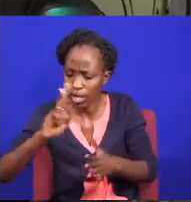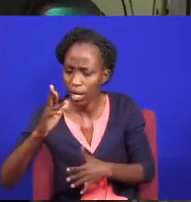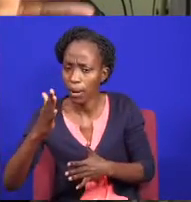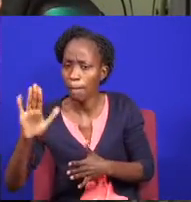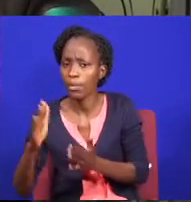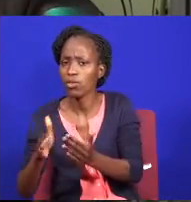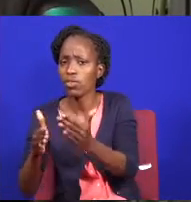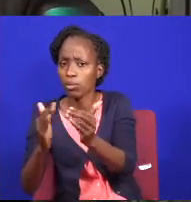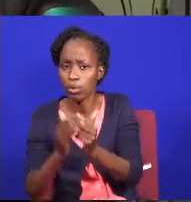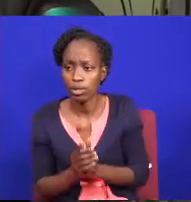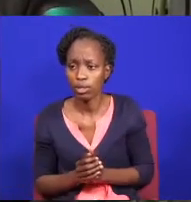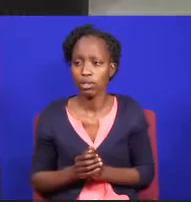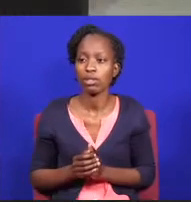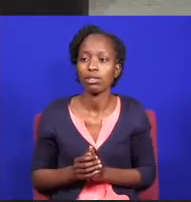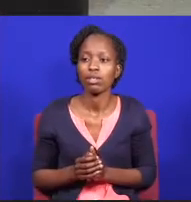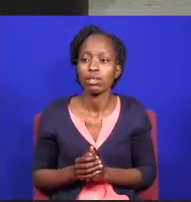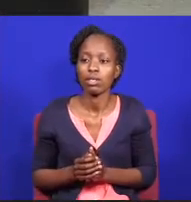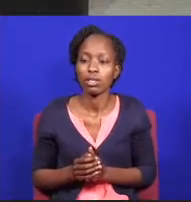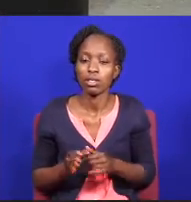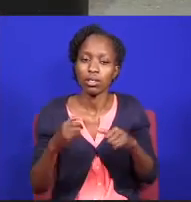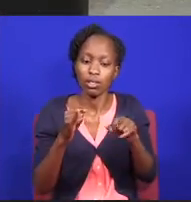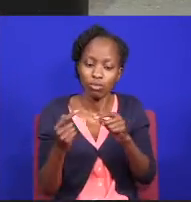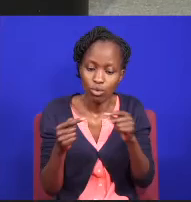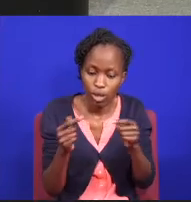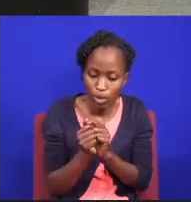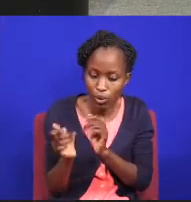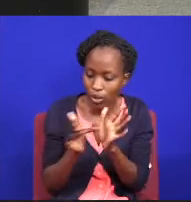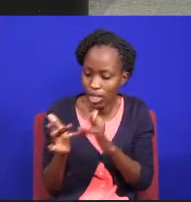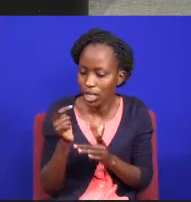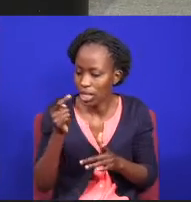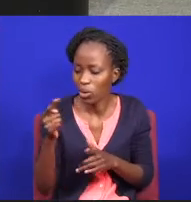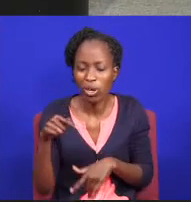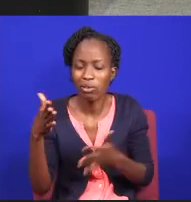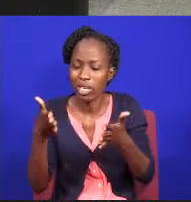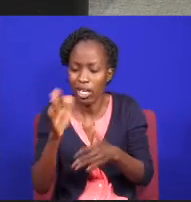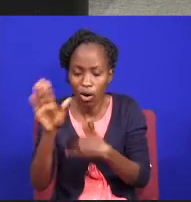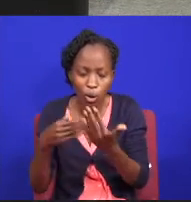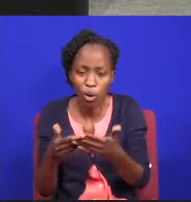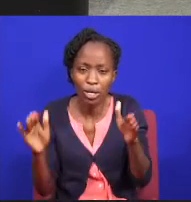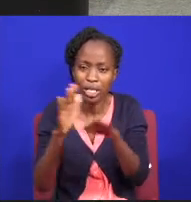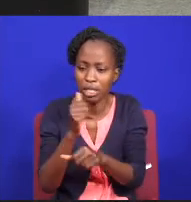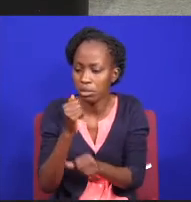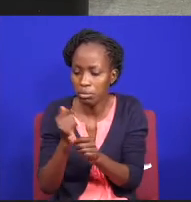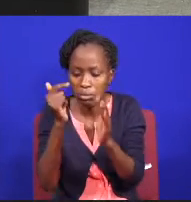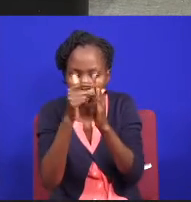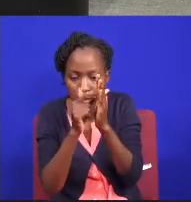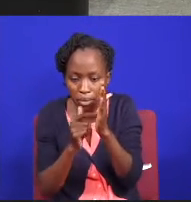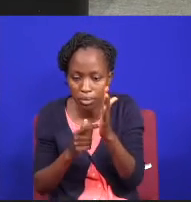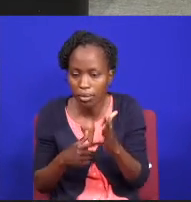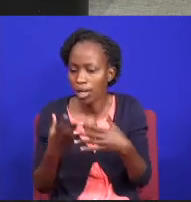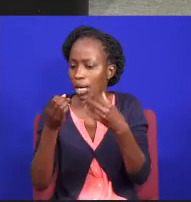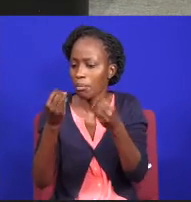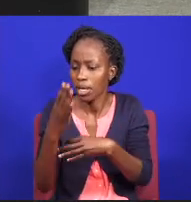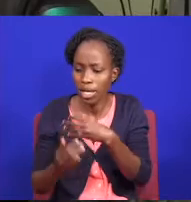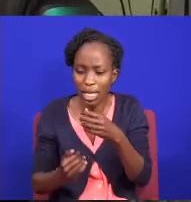net on the right side. You would be trying to argue with him and saying, yes, you've been here the whole night, you've done this for many years and we didn't